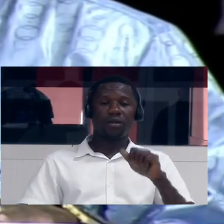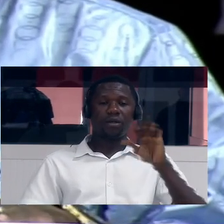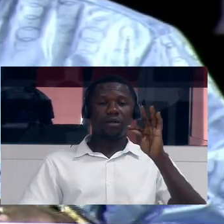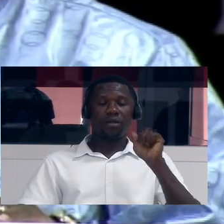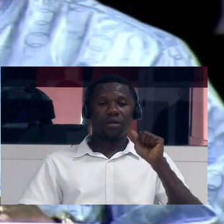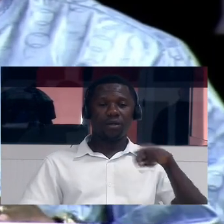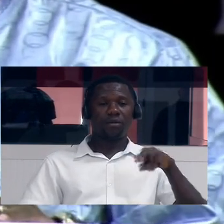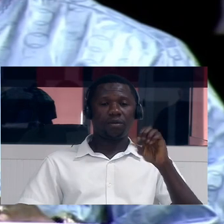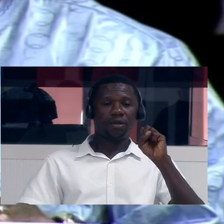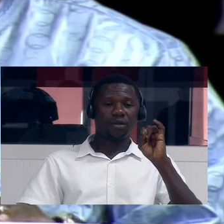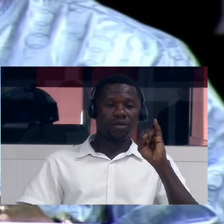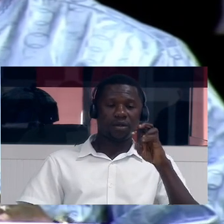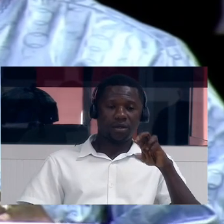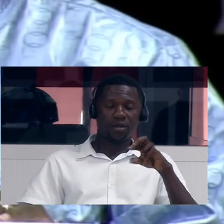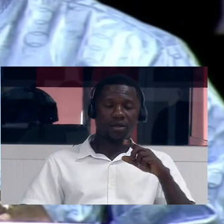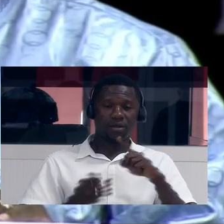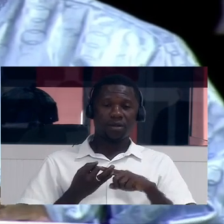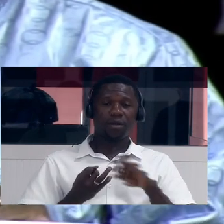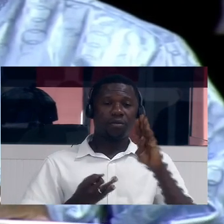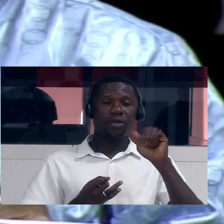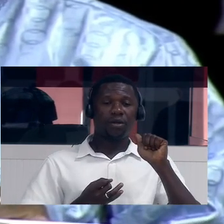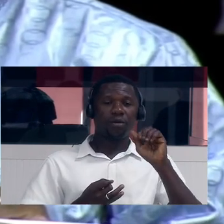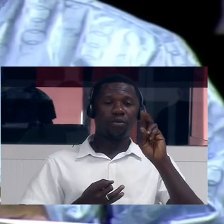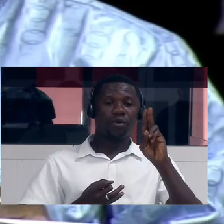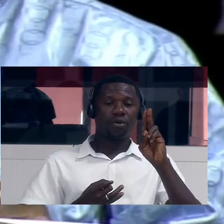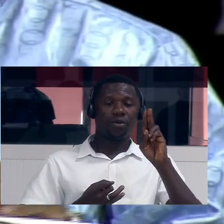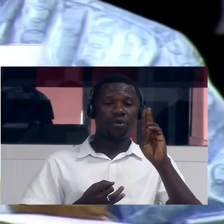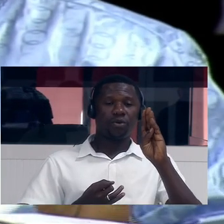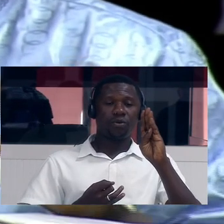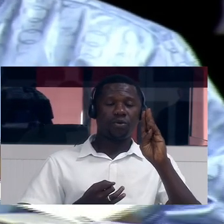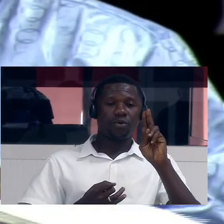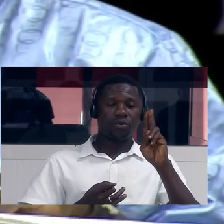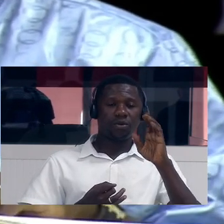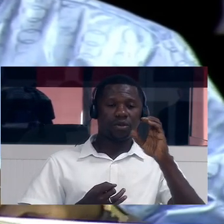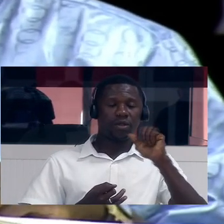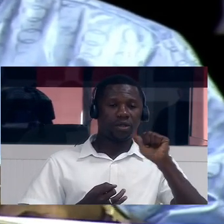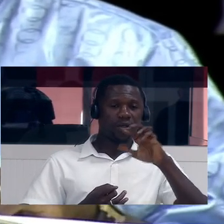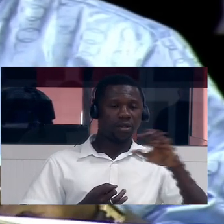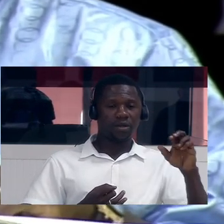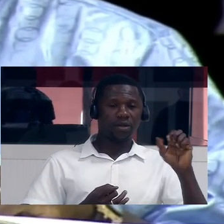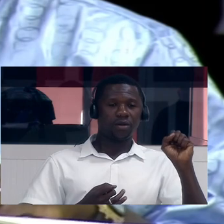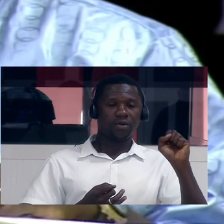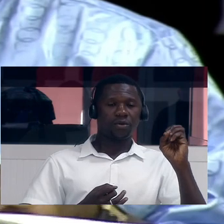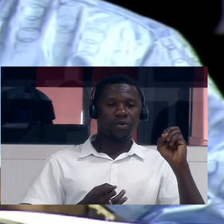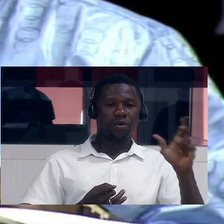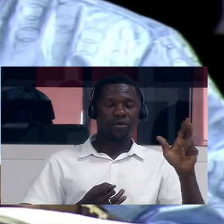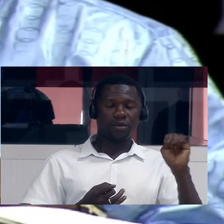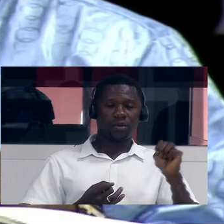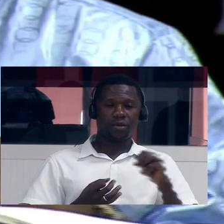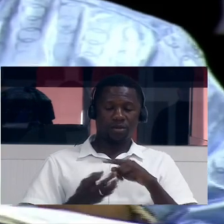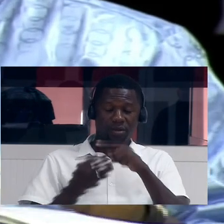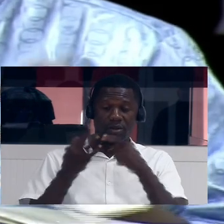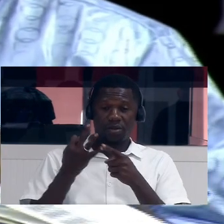the commissioner of operations, Babukar Sow. These ones I can remember very well. There are a few other names I can